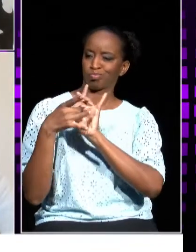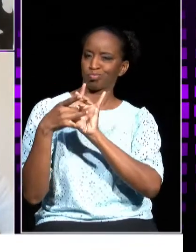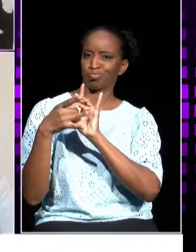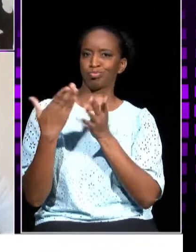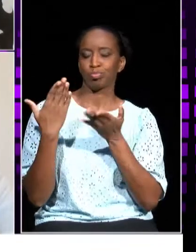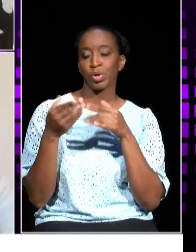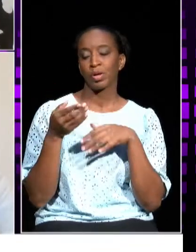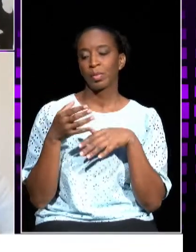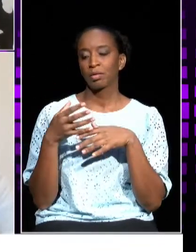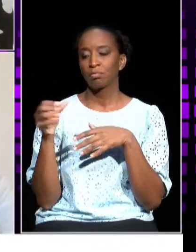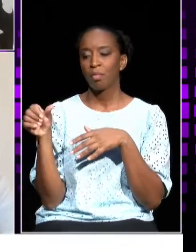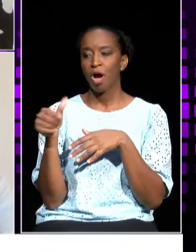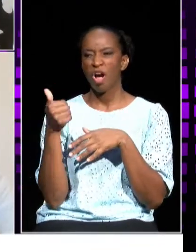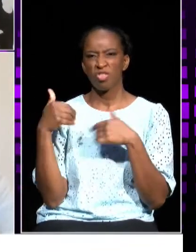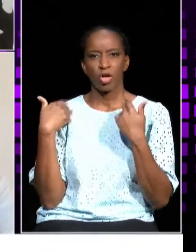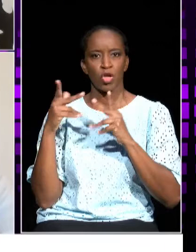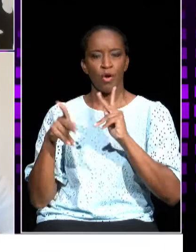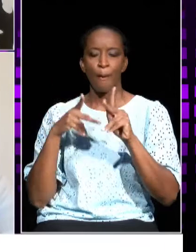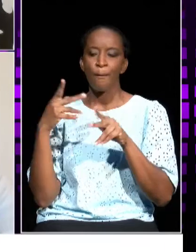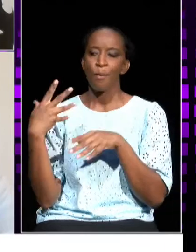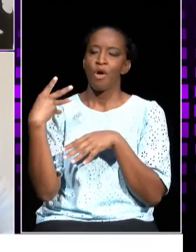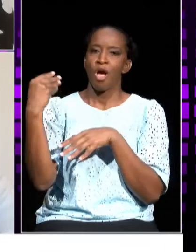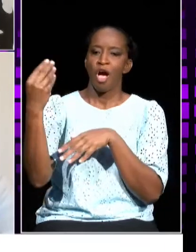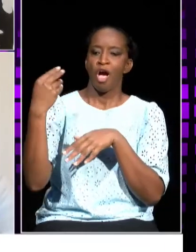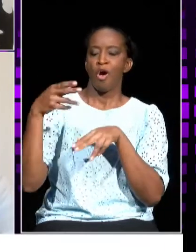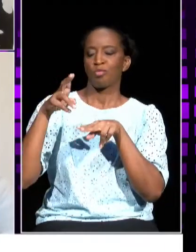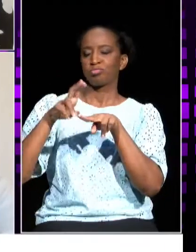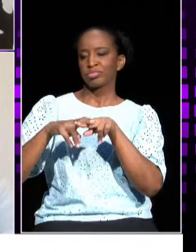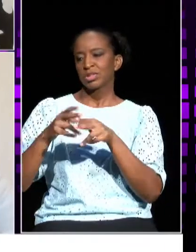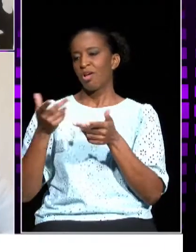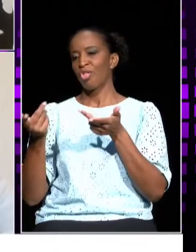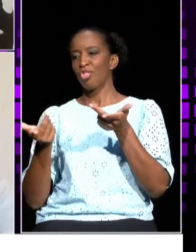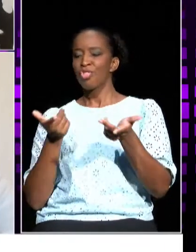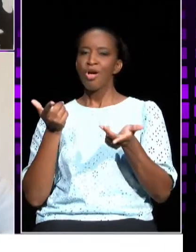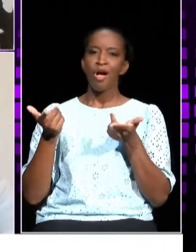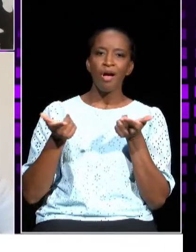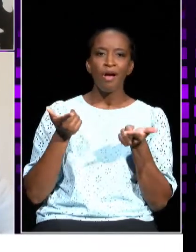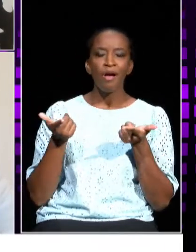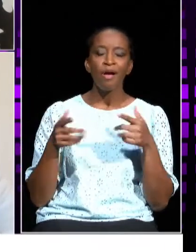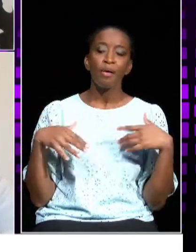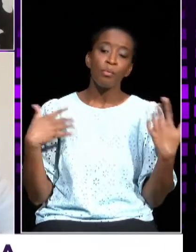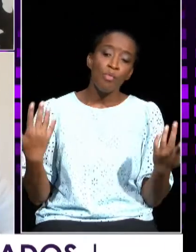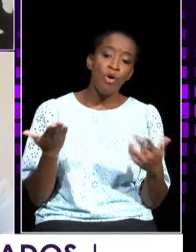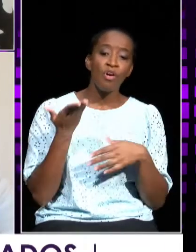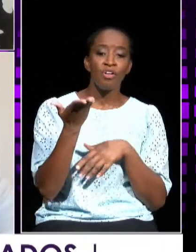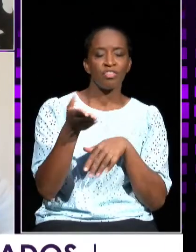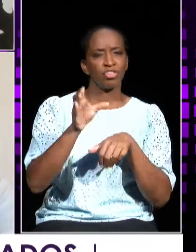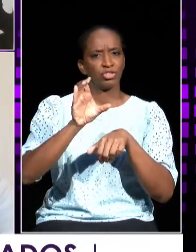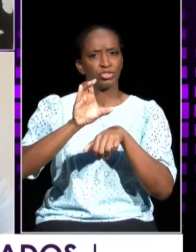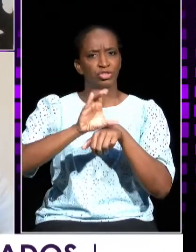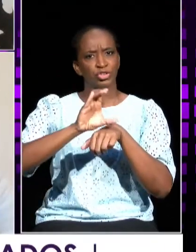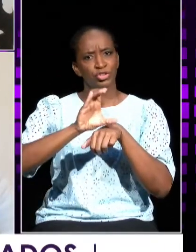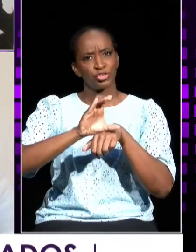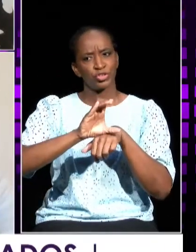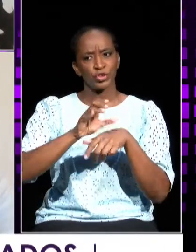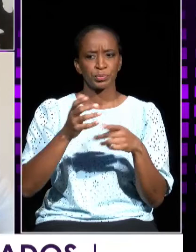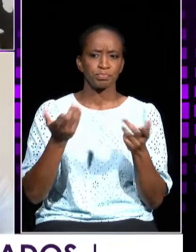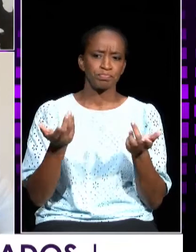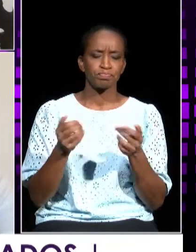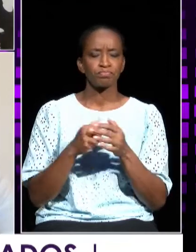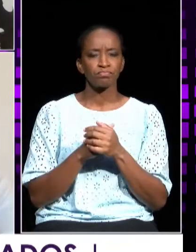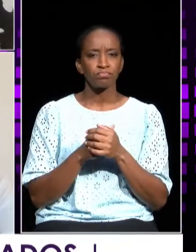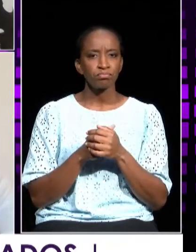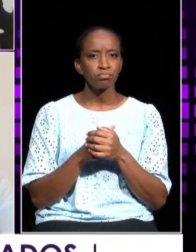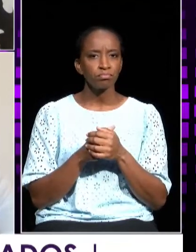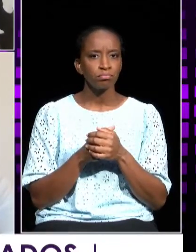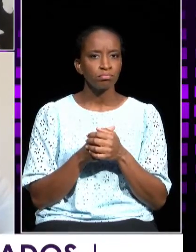think there is in helping to navigate and steer young persons towards the appropriate communities? And then the other flip side of that, do you think there's